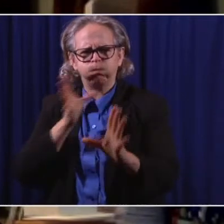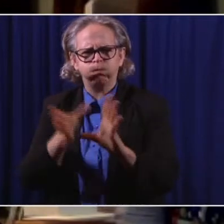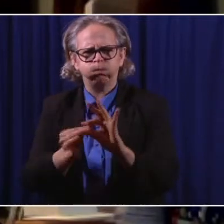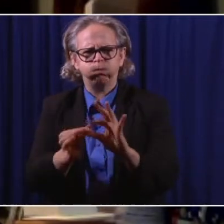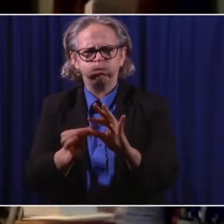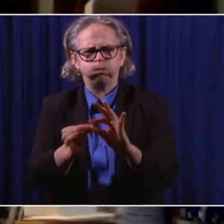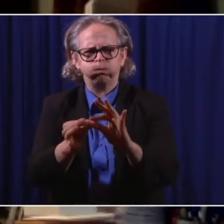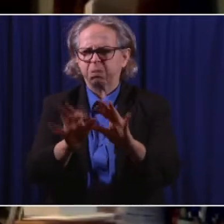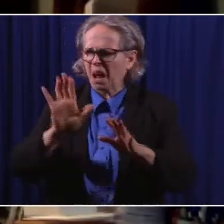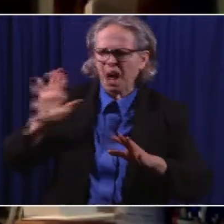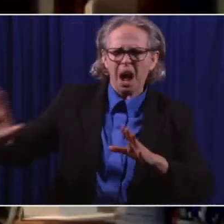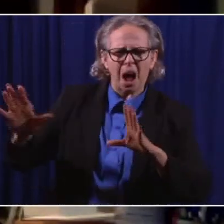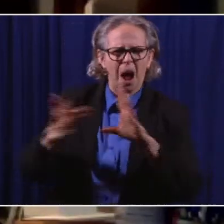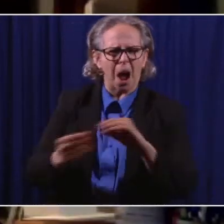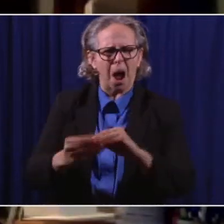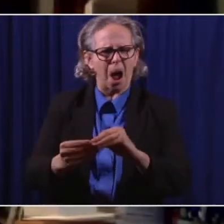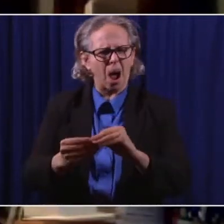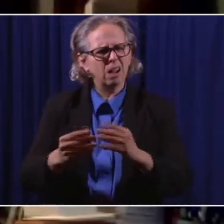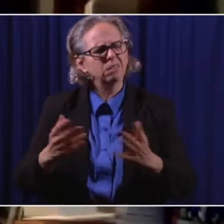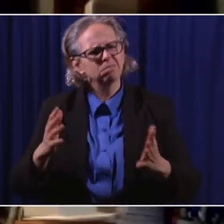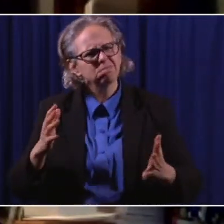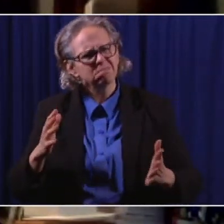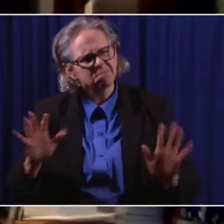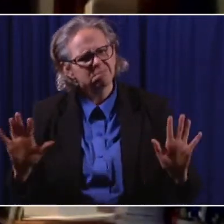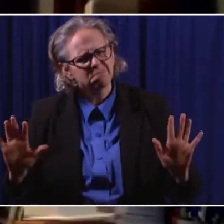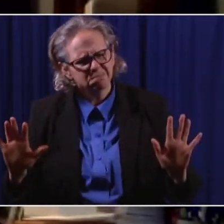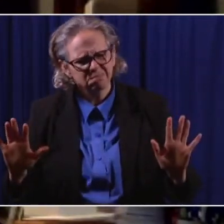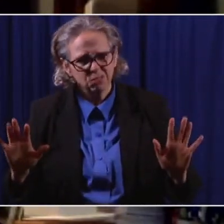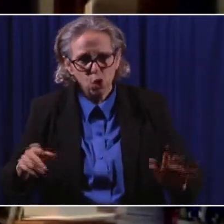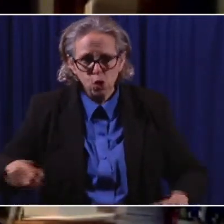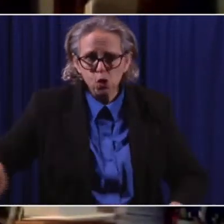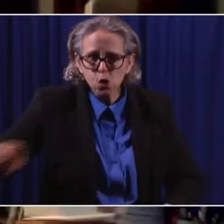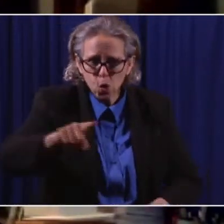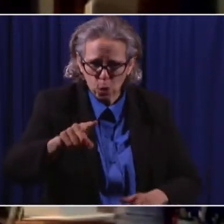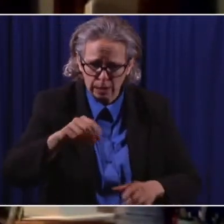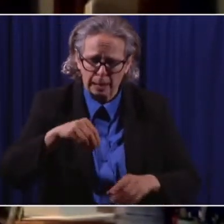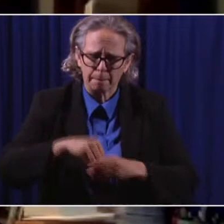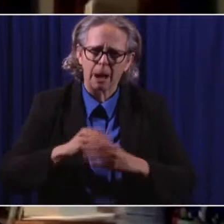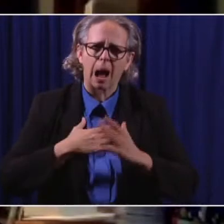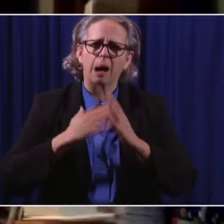this pandemic. So you're all in my prayers. And Governor,